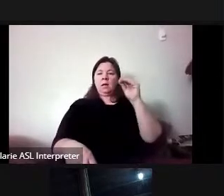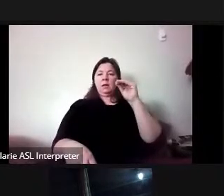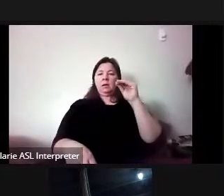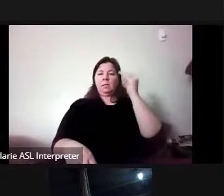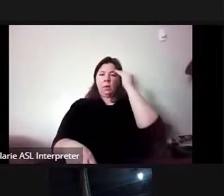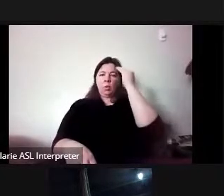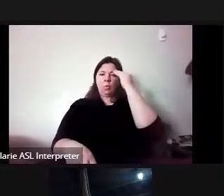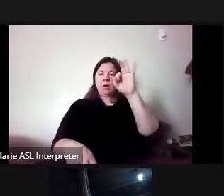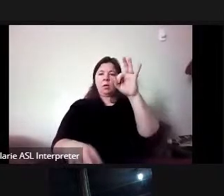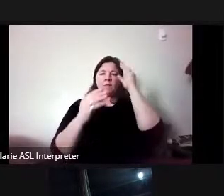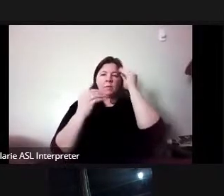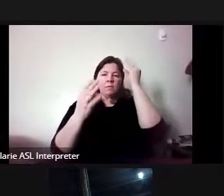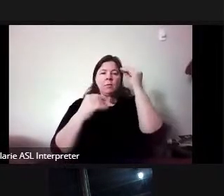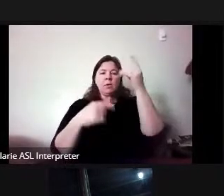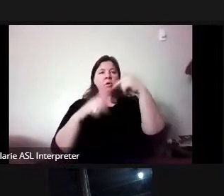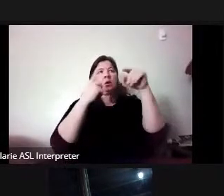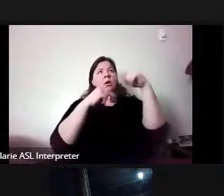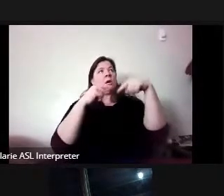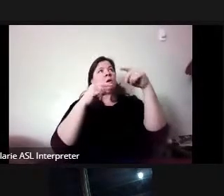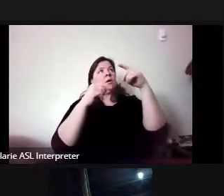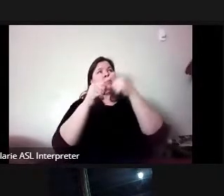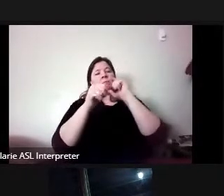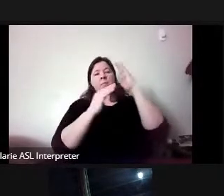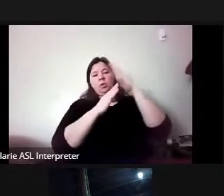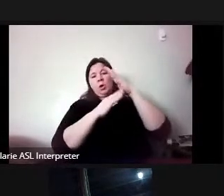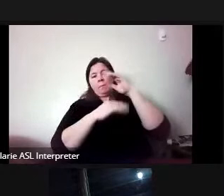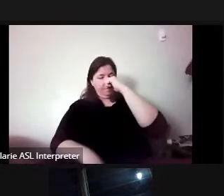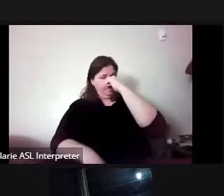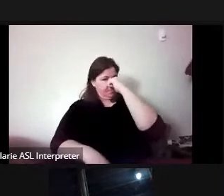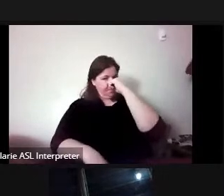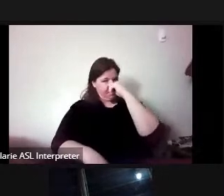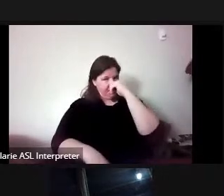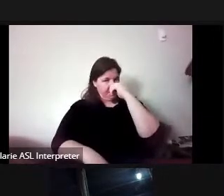aware of the information as it comes down.